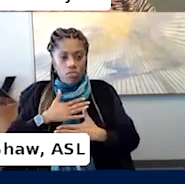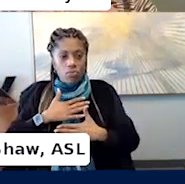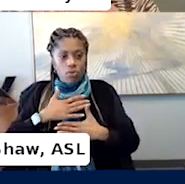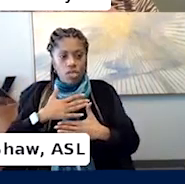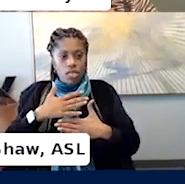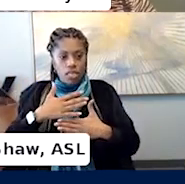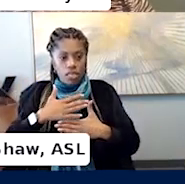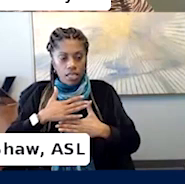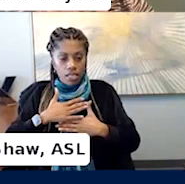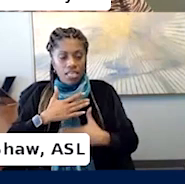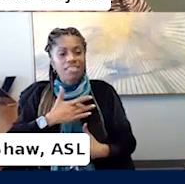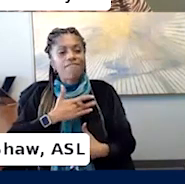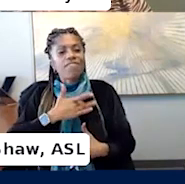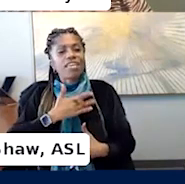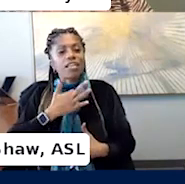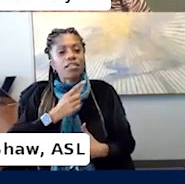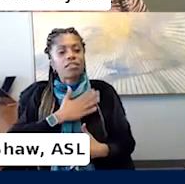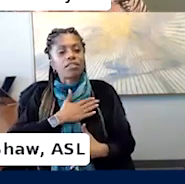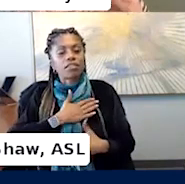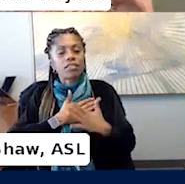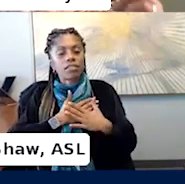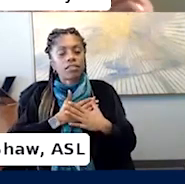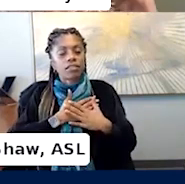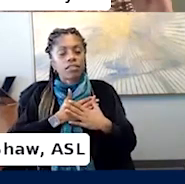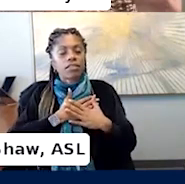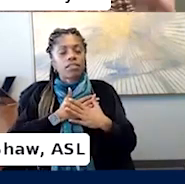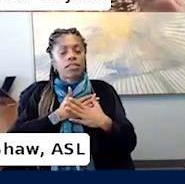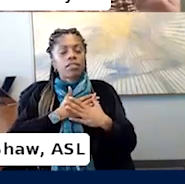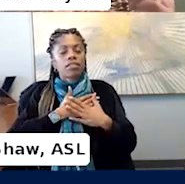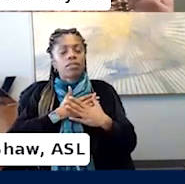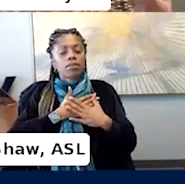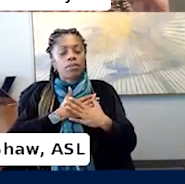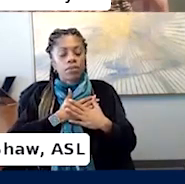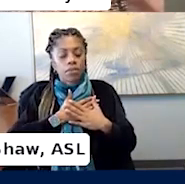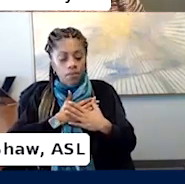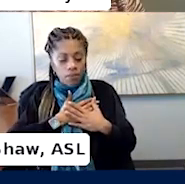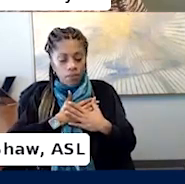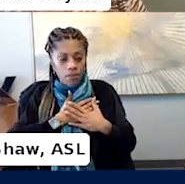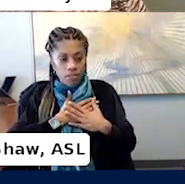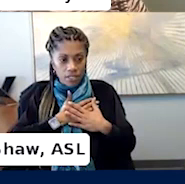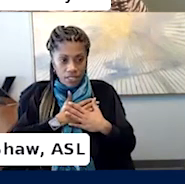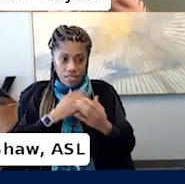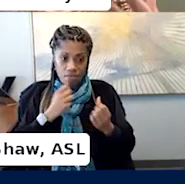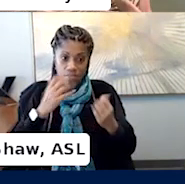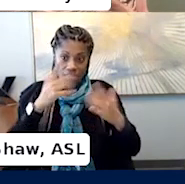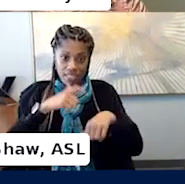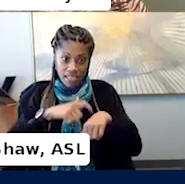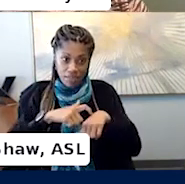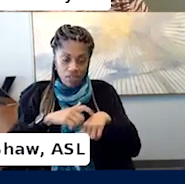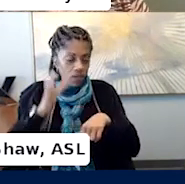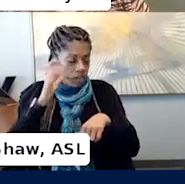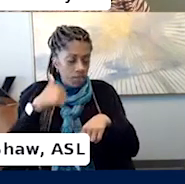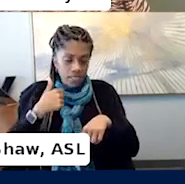and to feel our breath as we take it. Because so often in the world that we're in right now, and you hear me say this